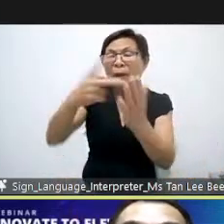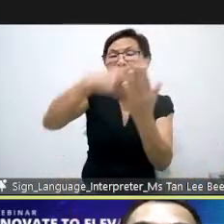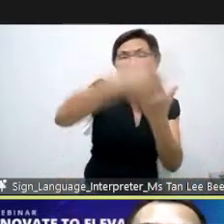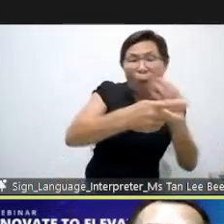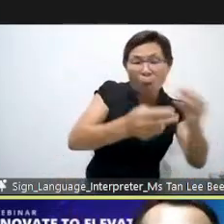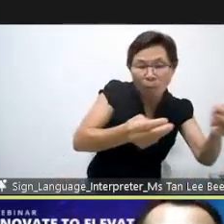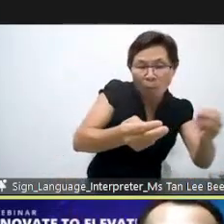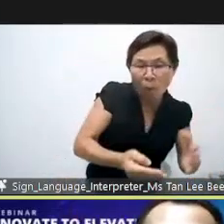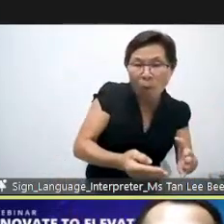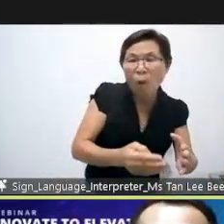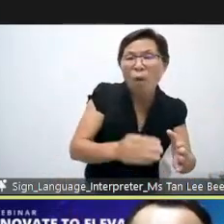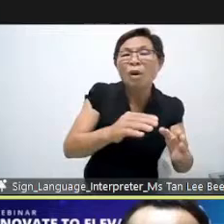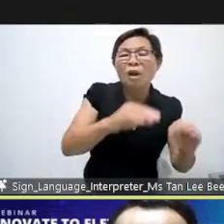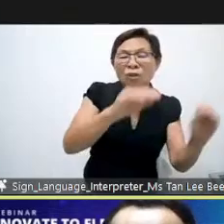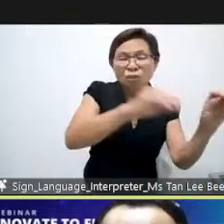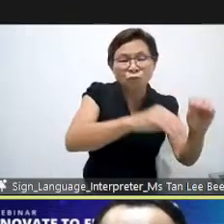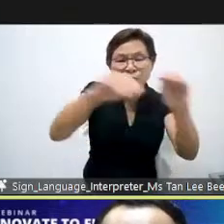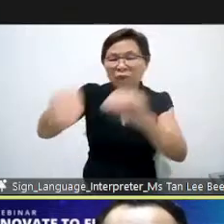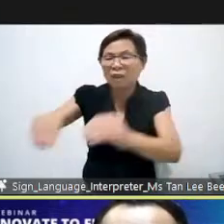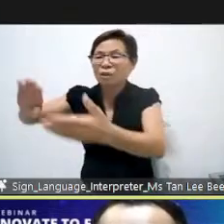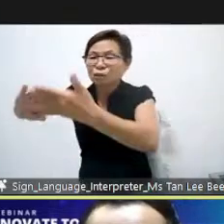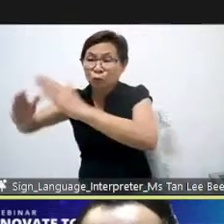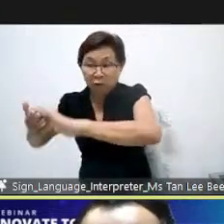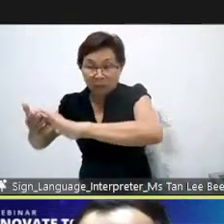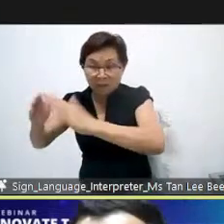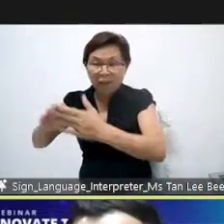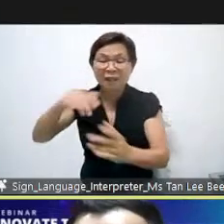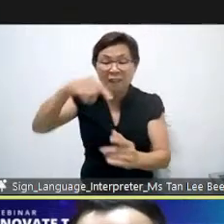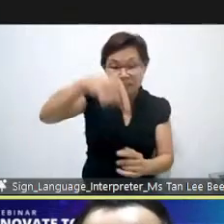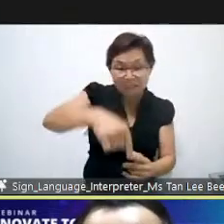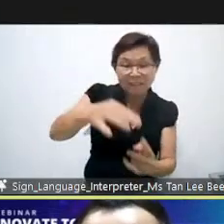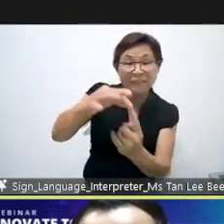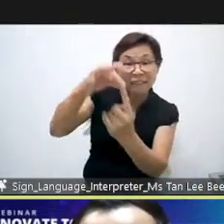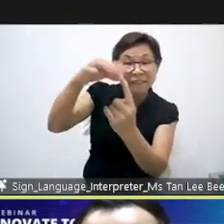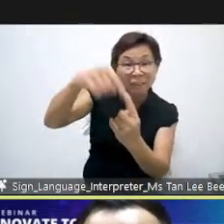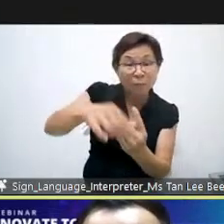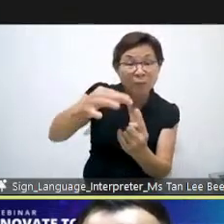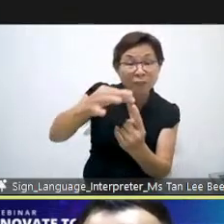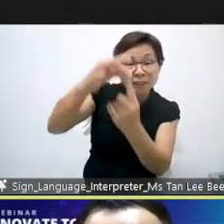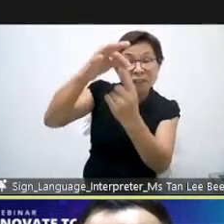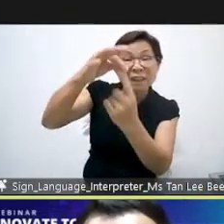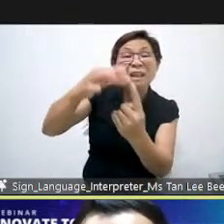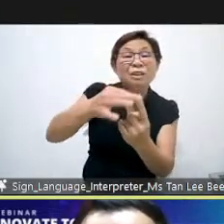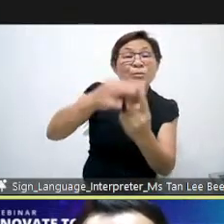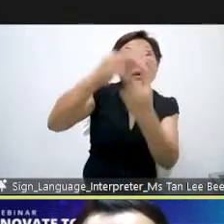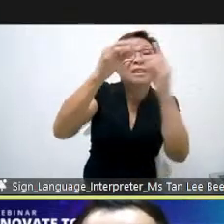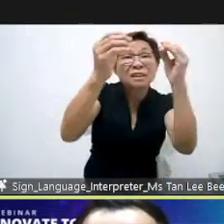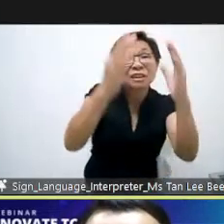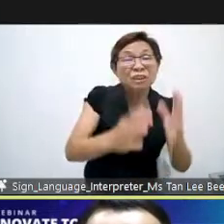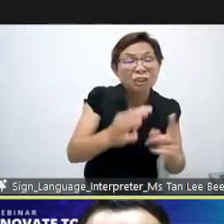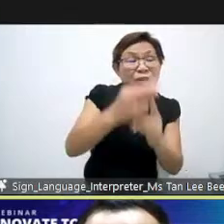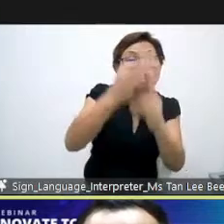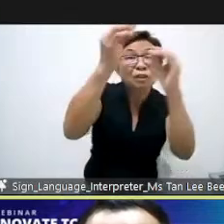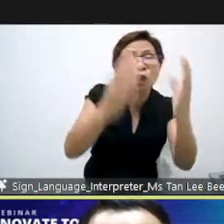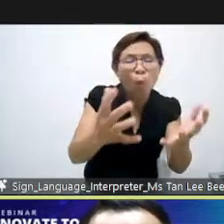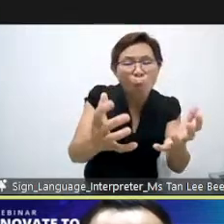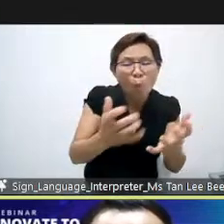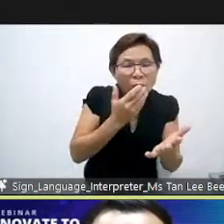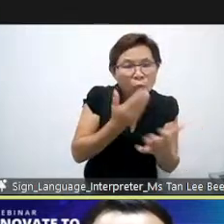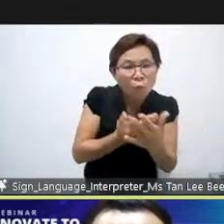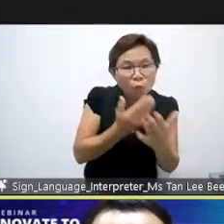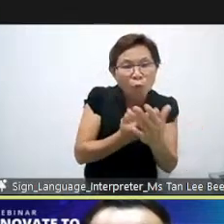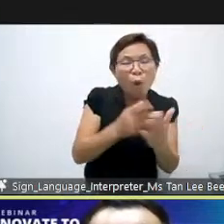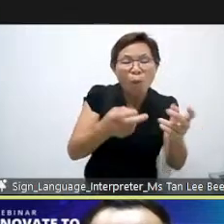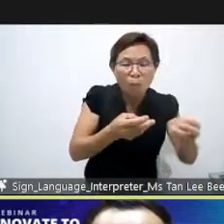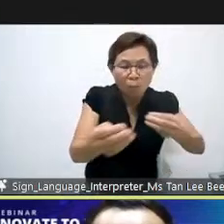management to the society. In particular, in this case, if any special needs teachers want to have a good, for example, project